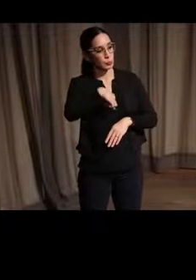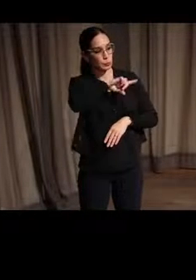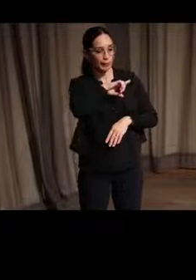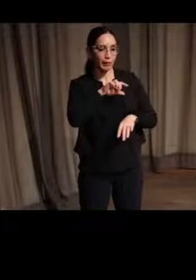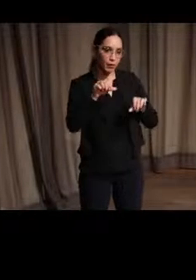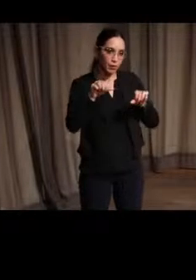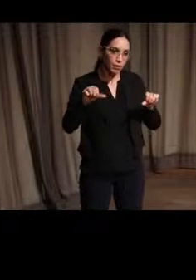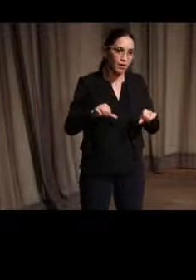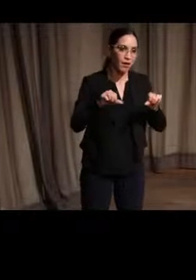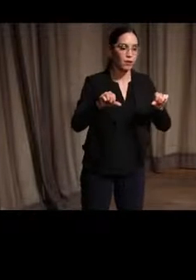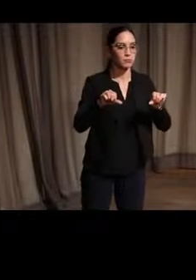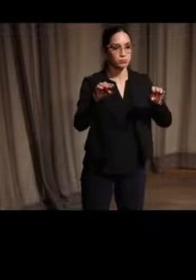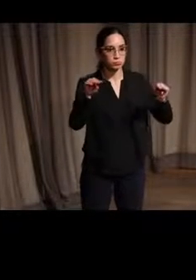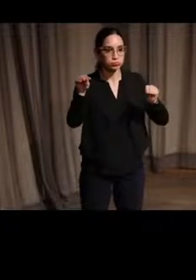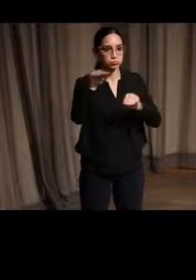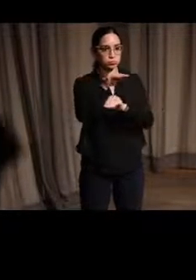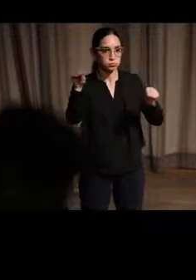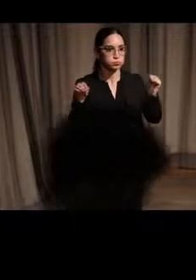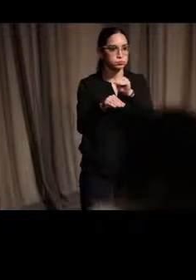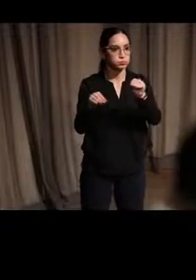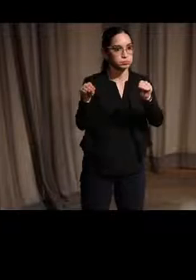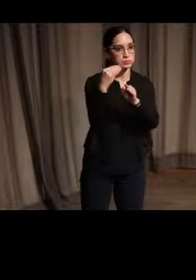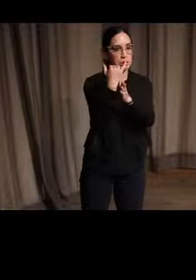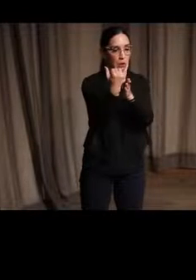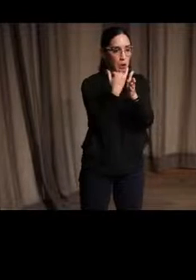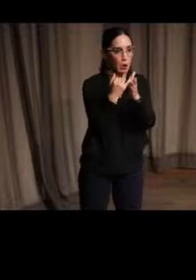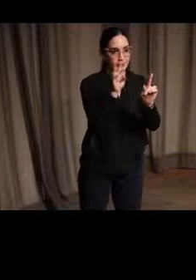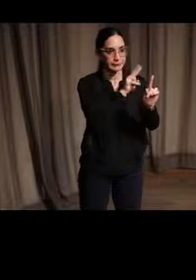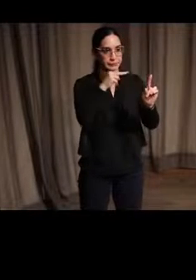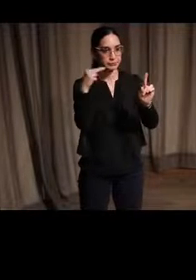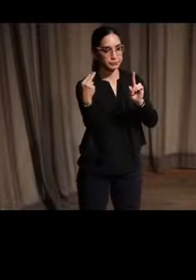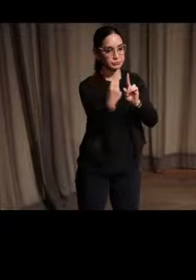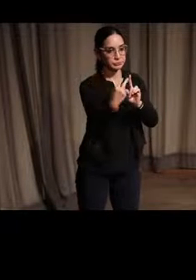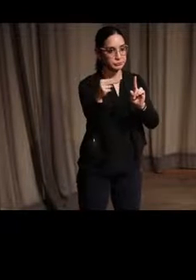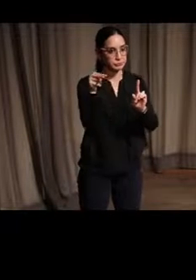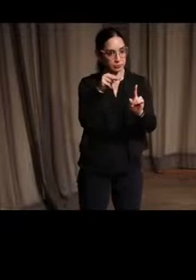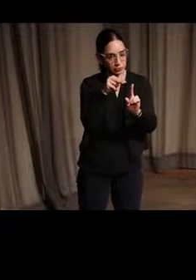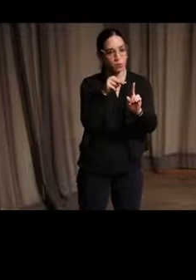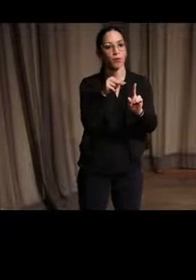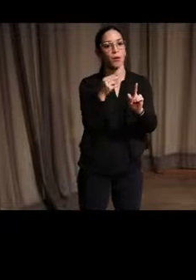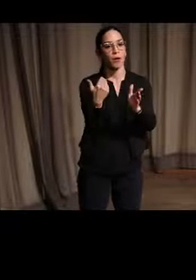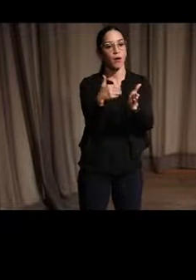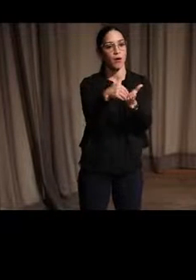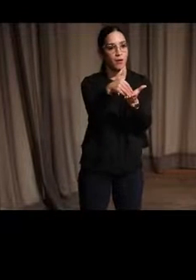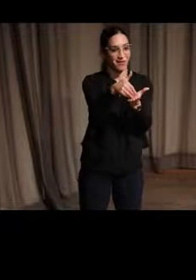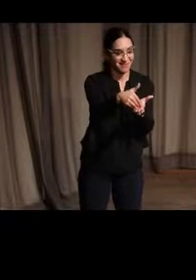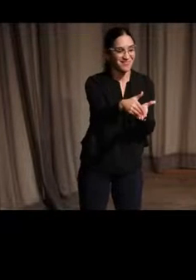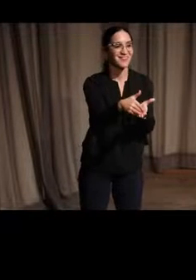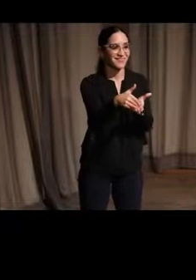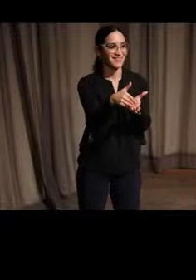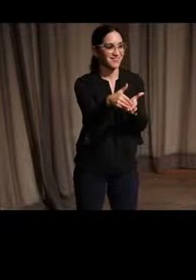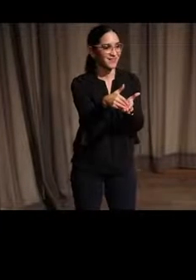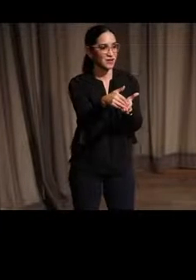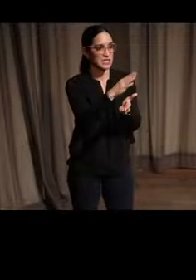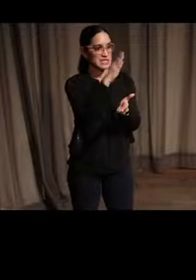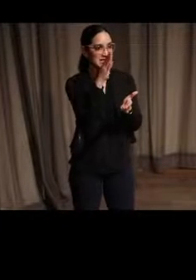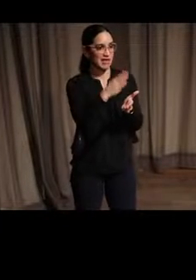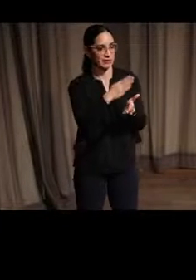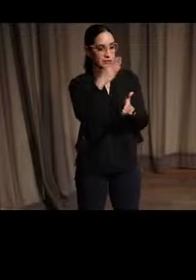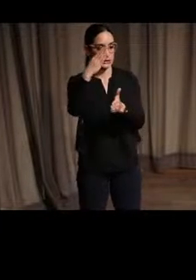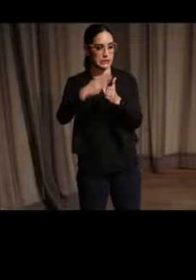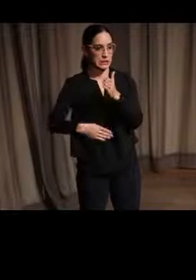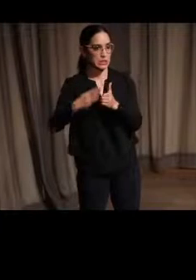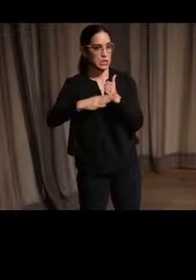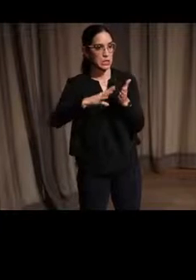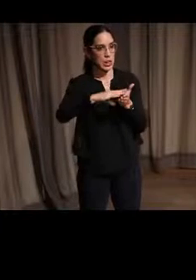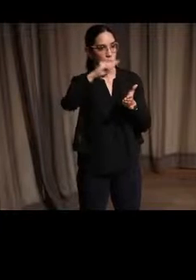able to recontextualize things, if we are able to do that for ourselves over and over again, we never stop learning and we